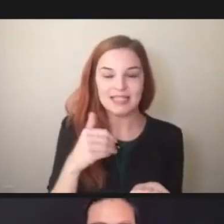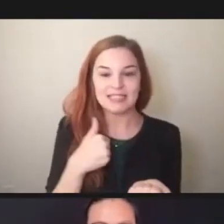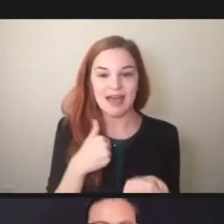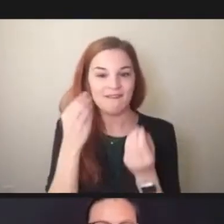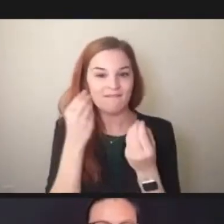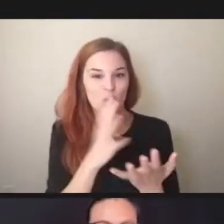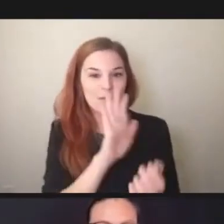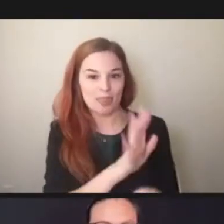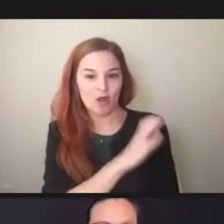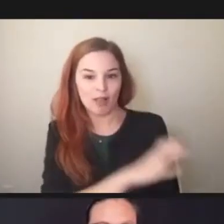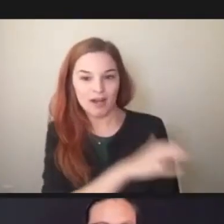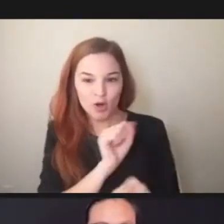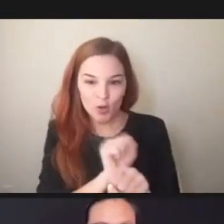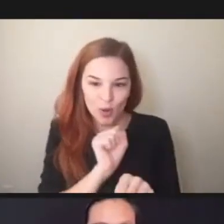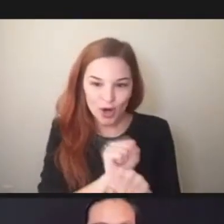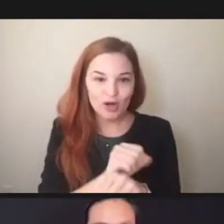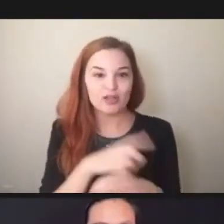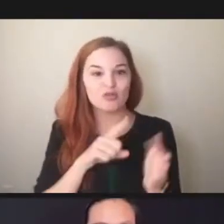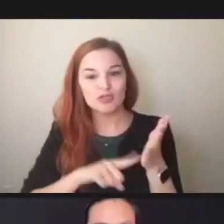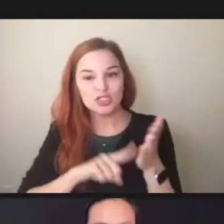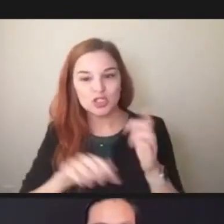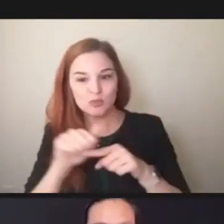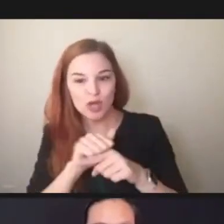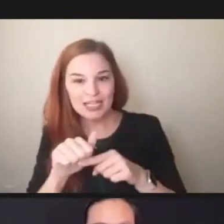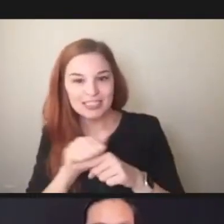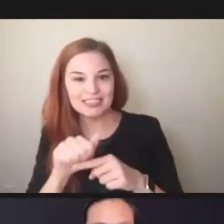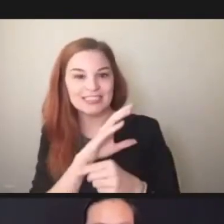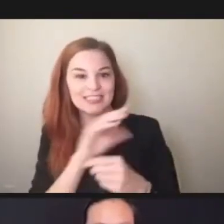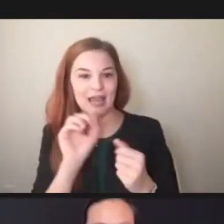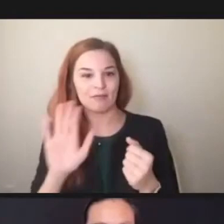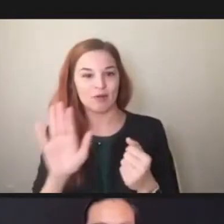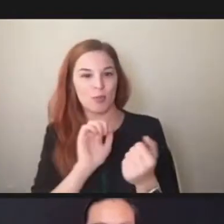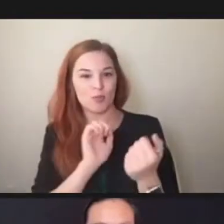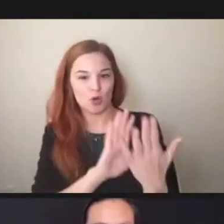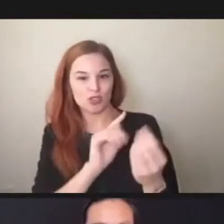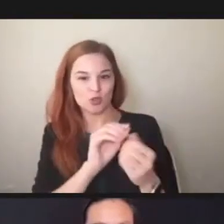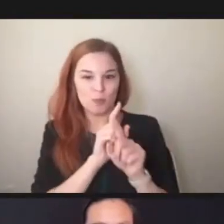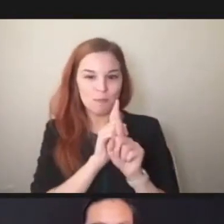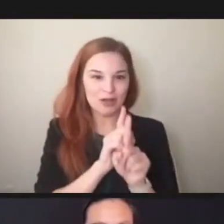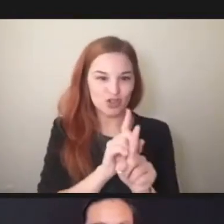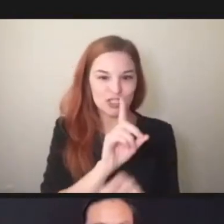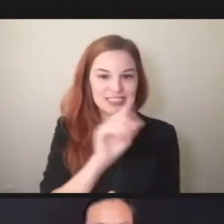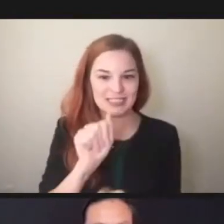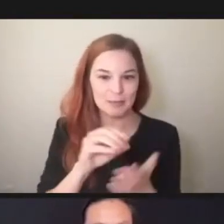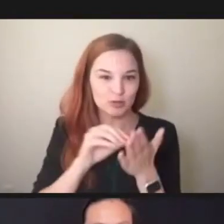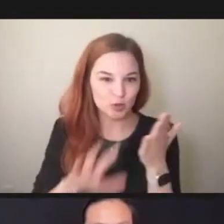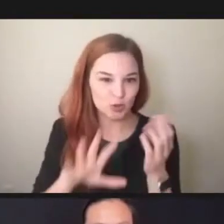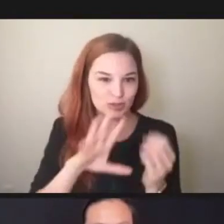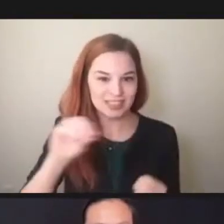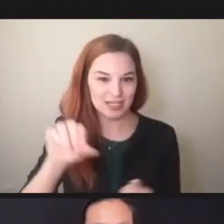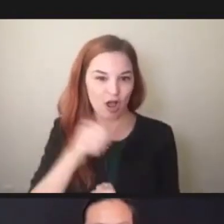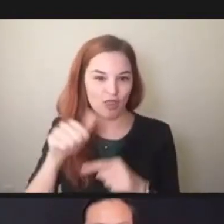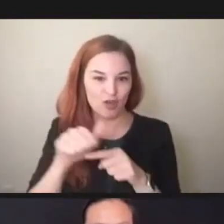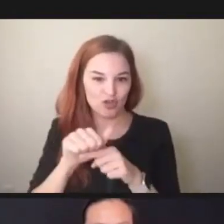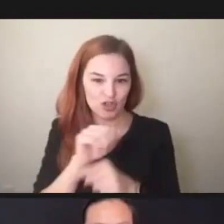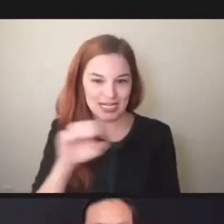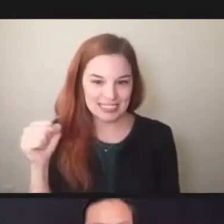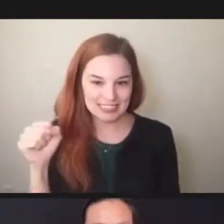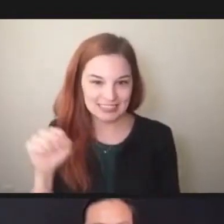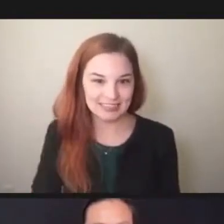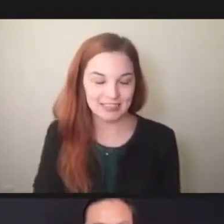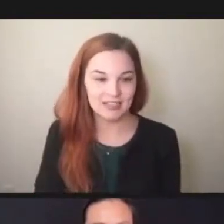research on biological and neuropsychological mechanisms connecting adverse childhood experiences to risk and